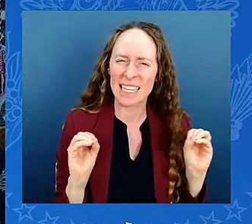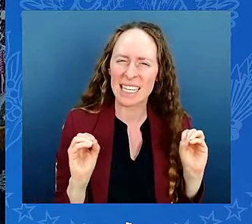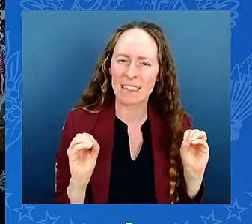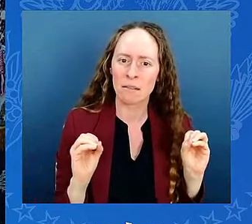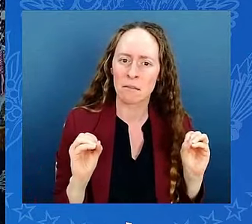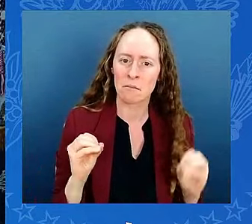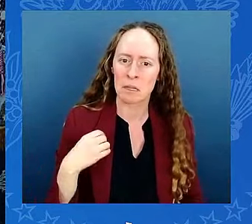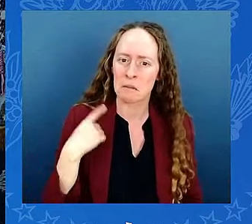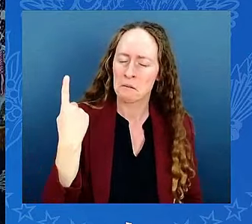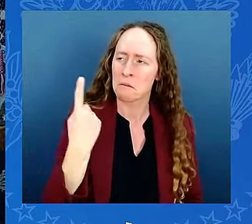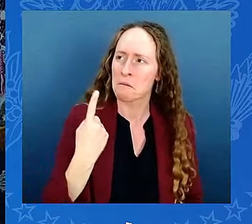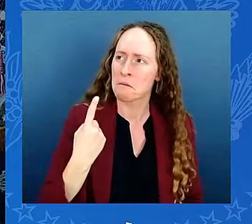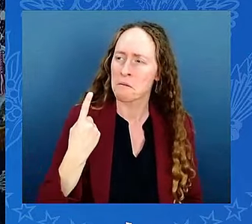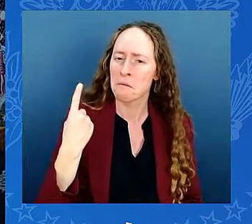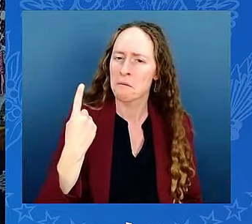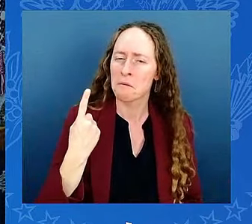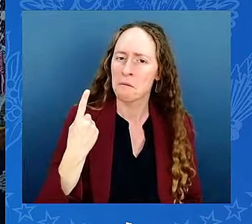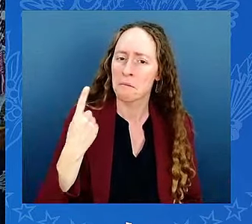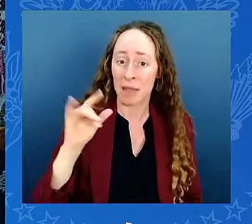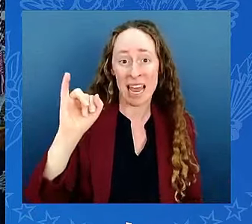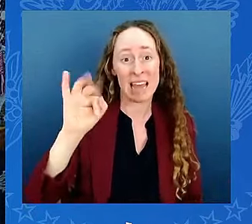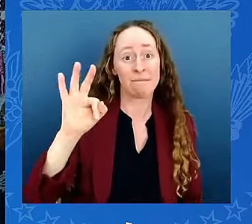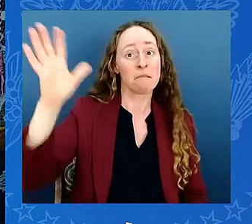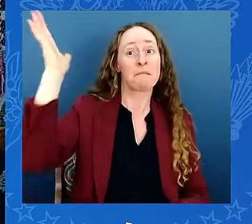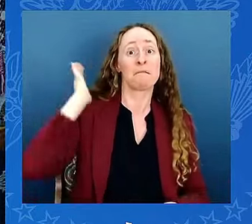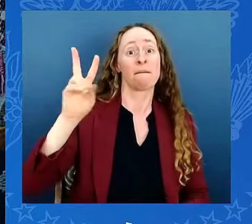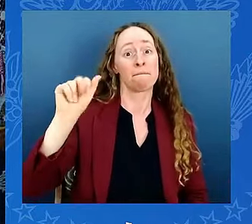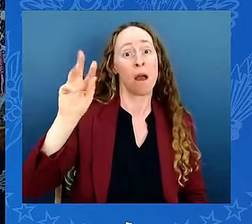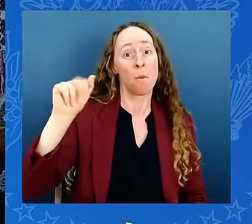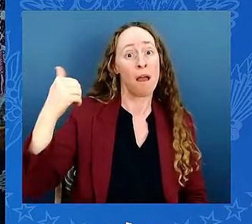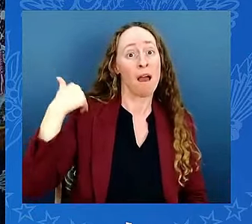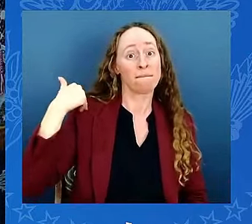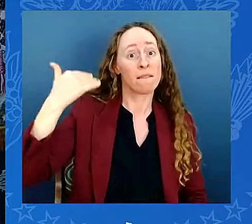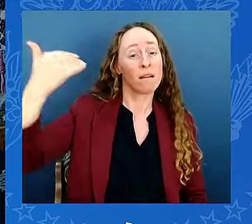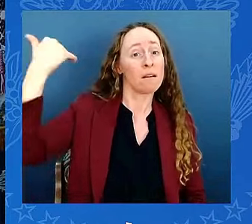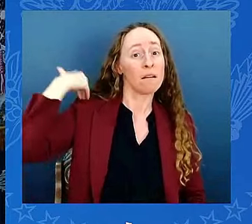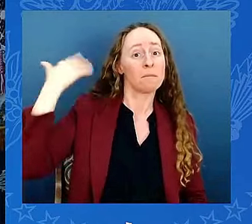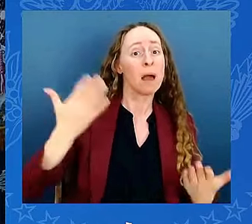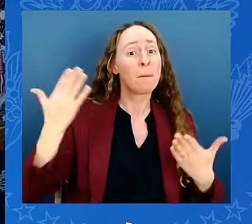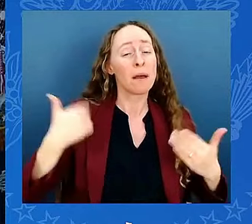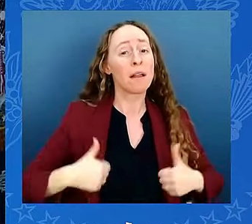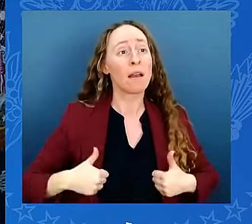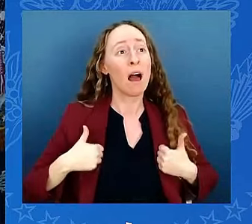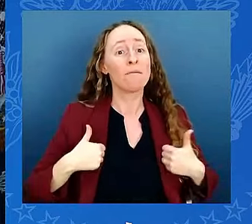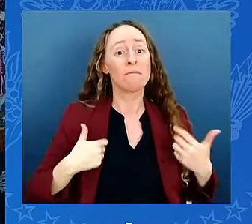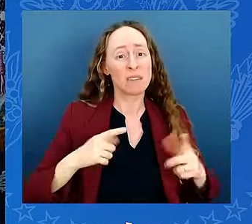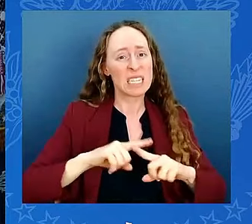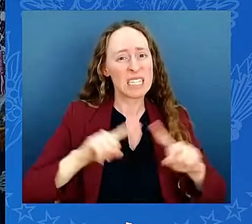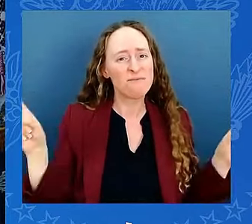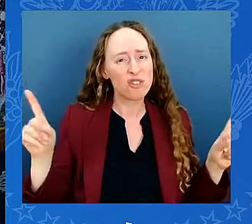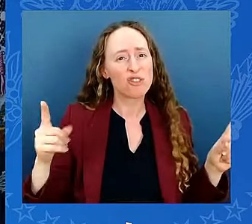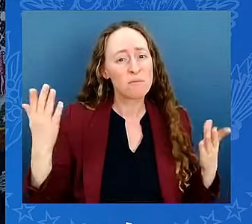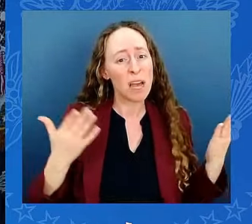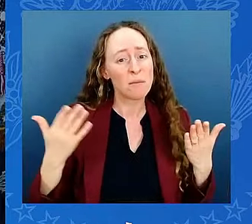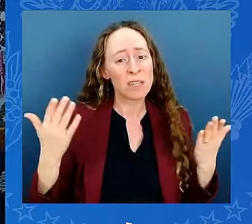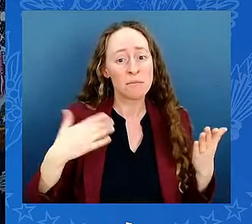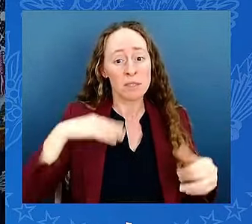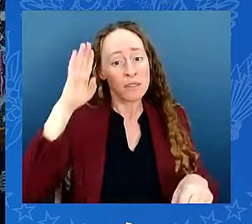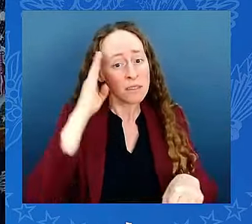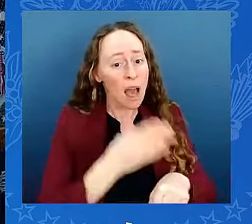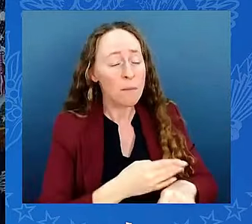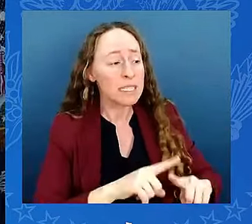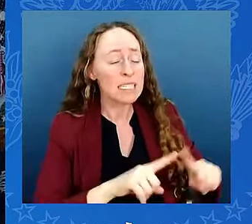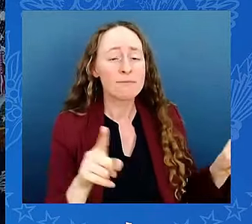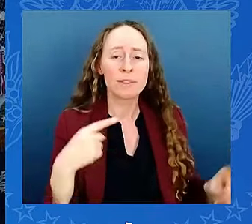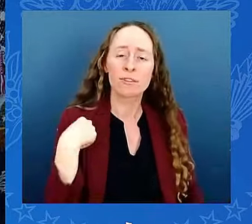son had VAWA been in place at that time. But like so many survivors, I have